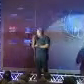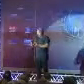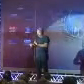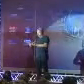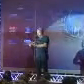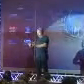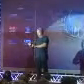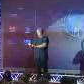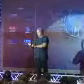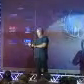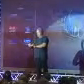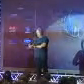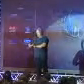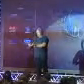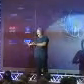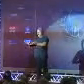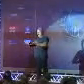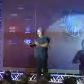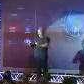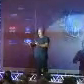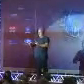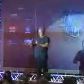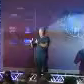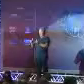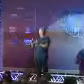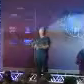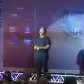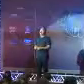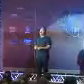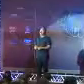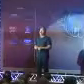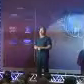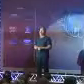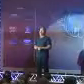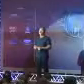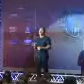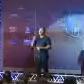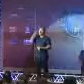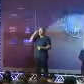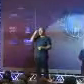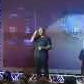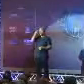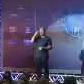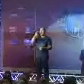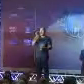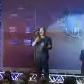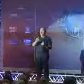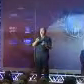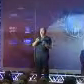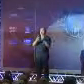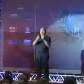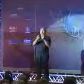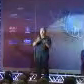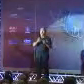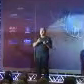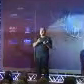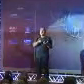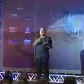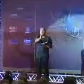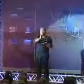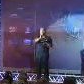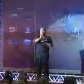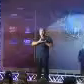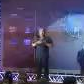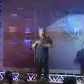You don't have to have a very expensive lot of money to create these supercomputers. Here is one made